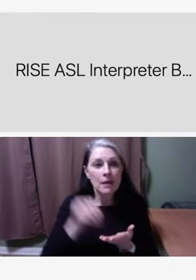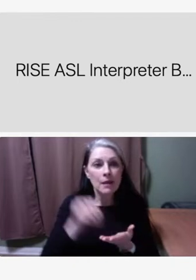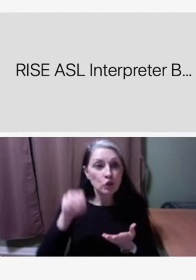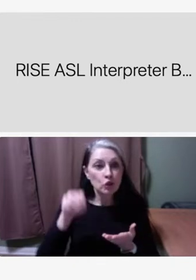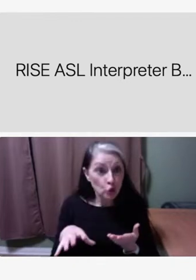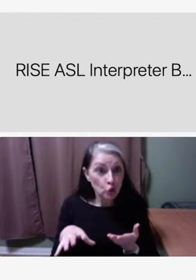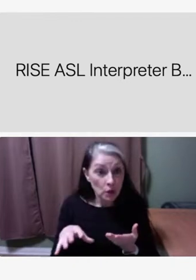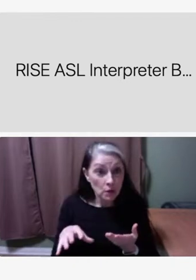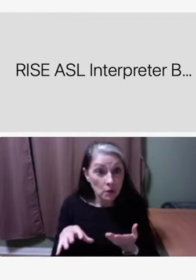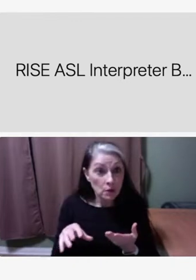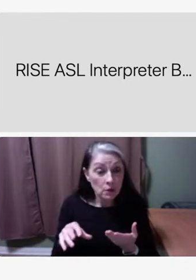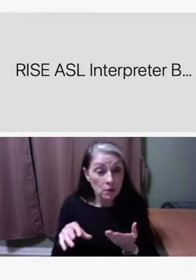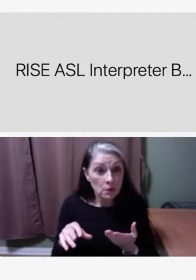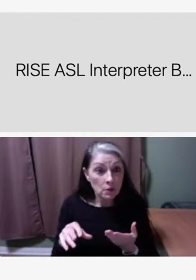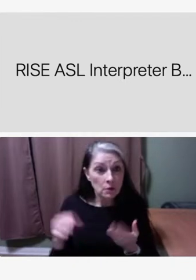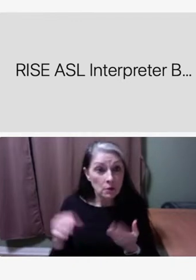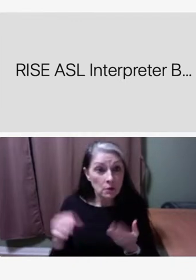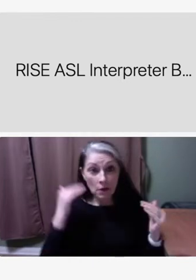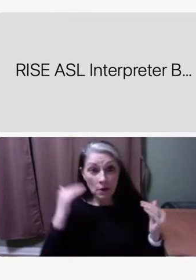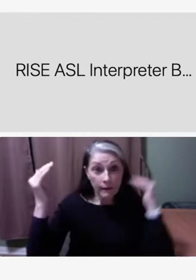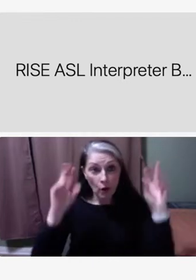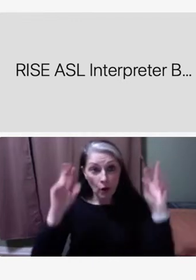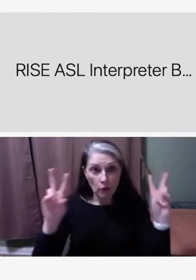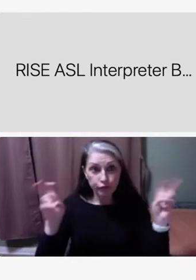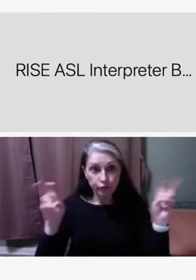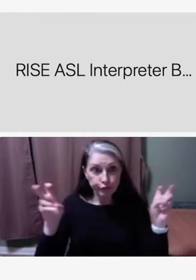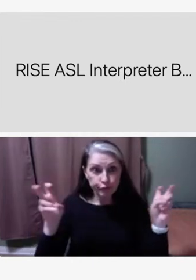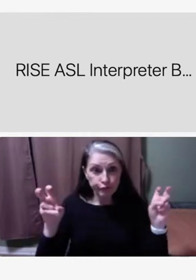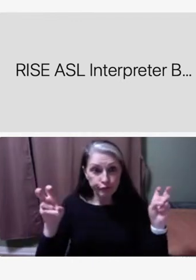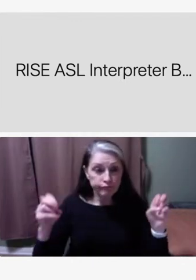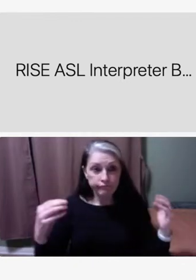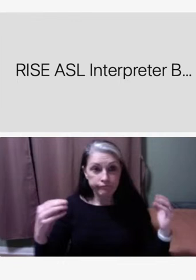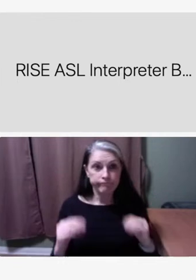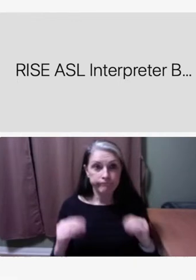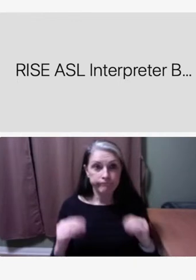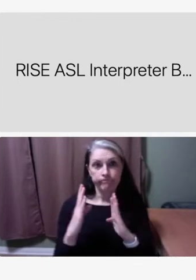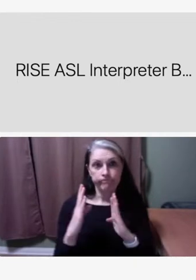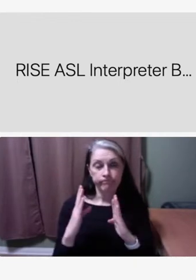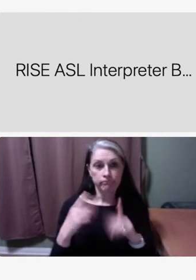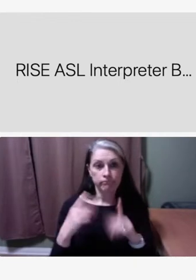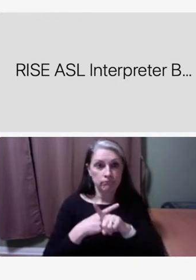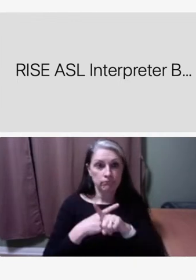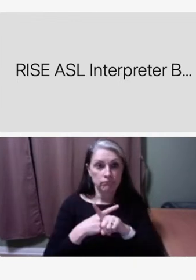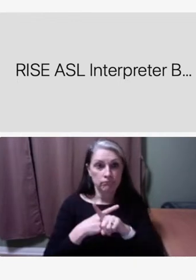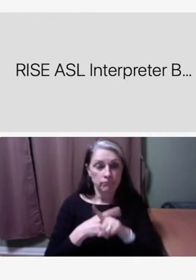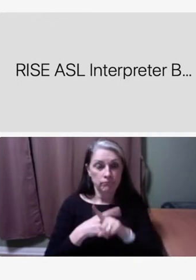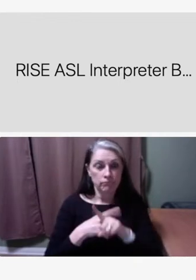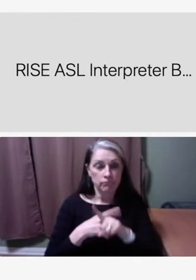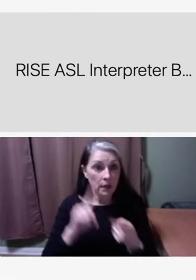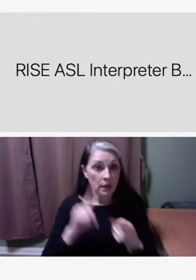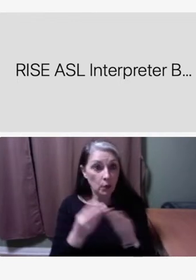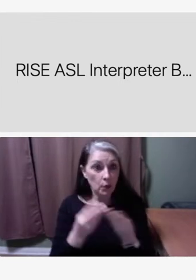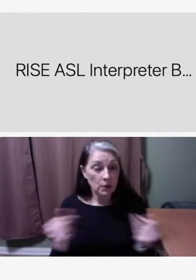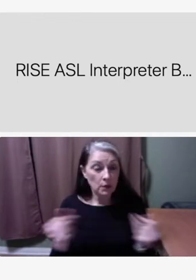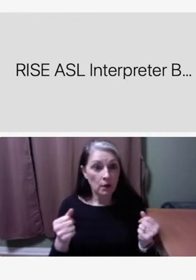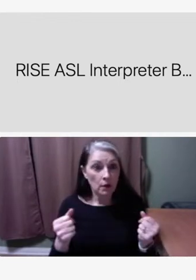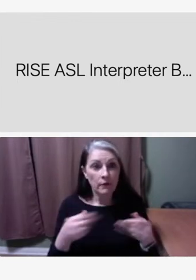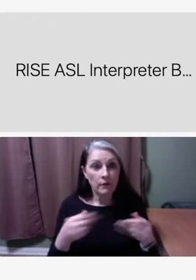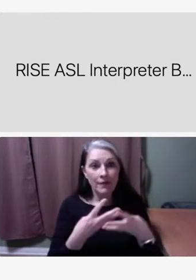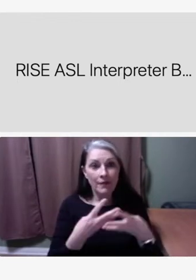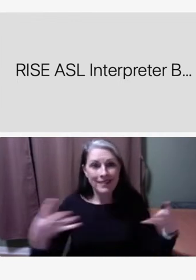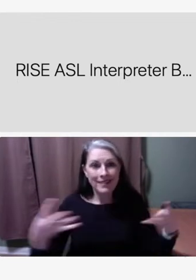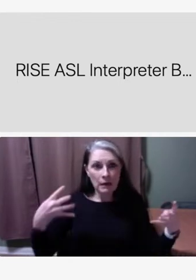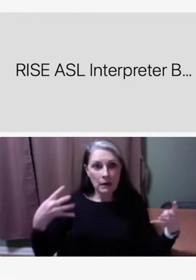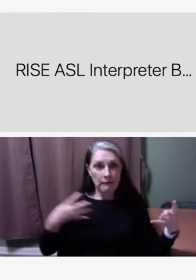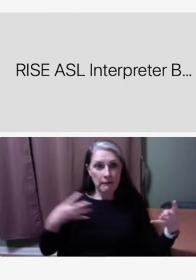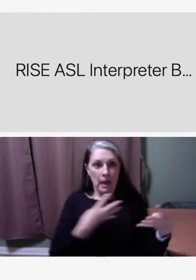adult factor in this, so that until we resolve the netting and so forth. And just